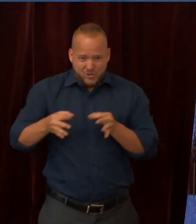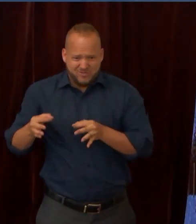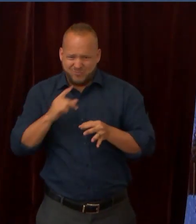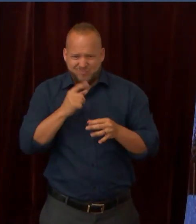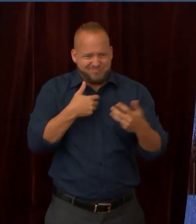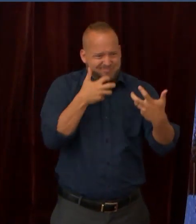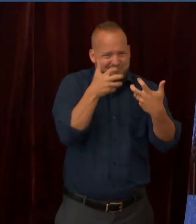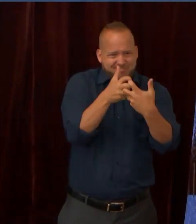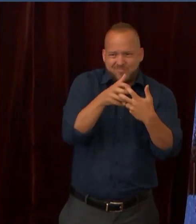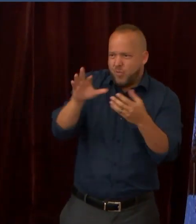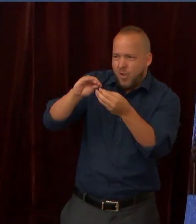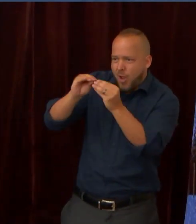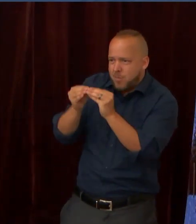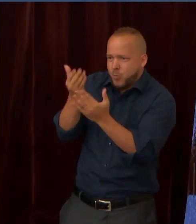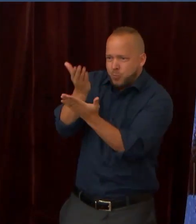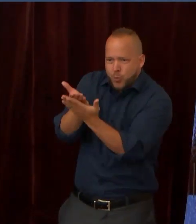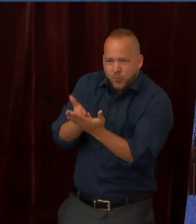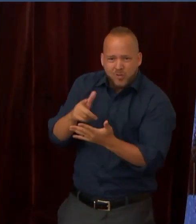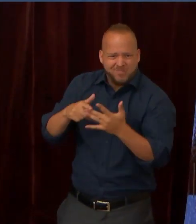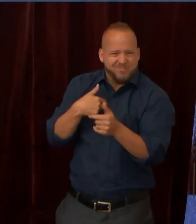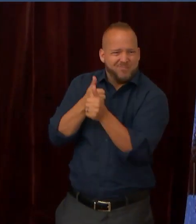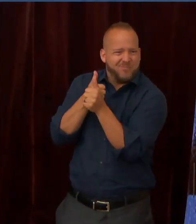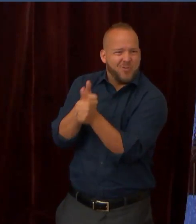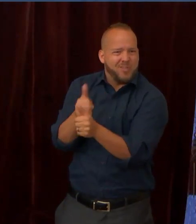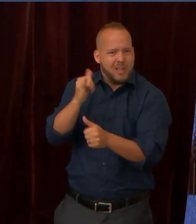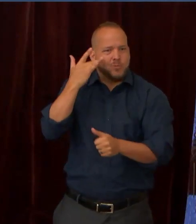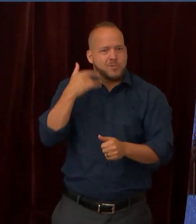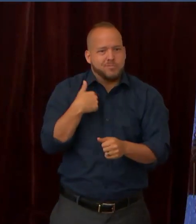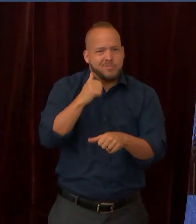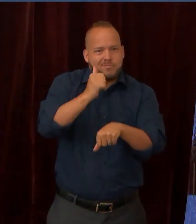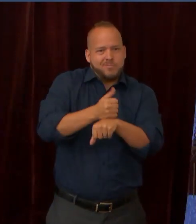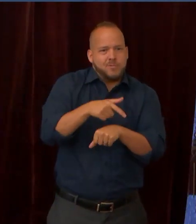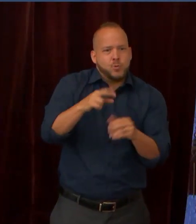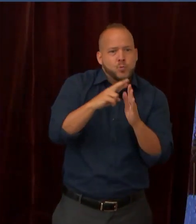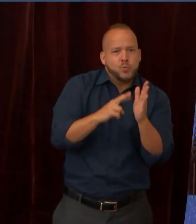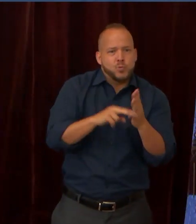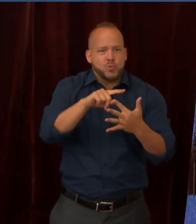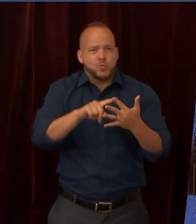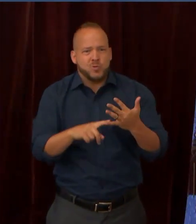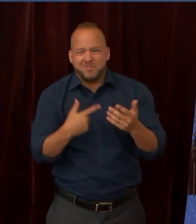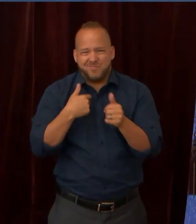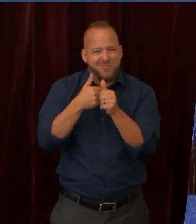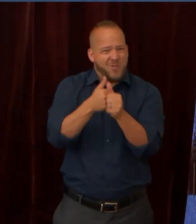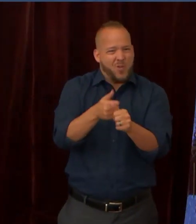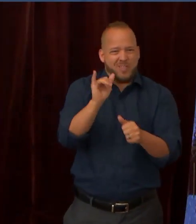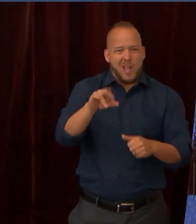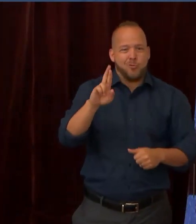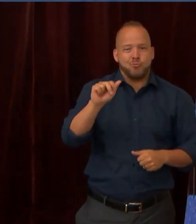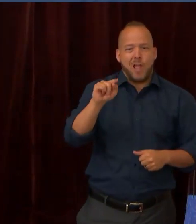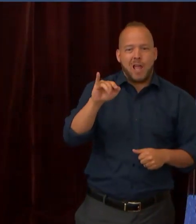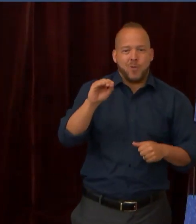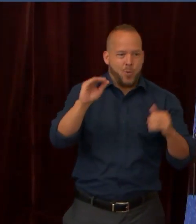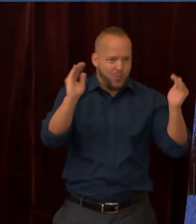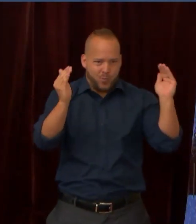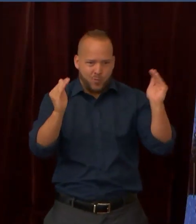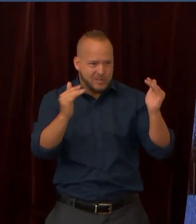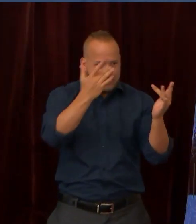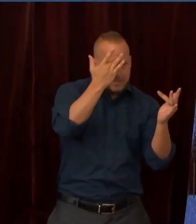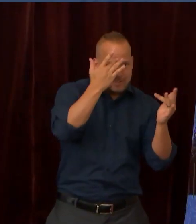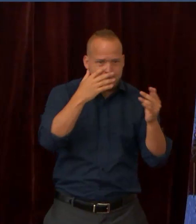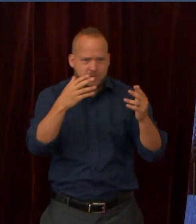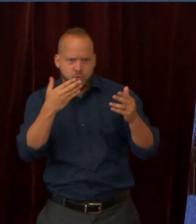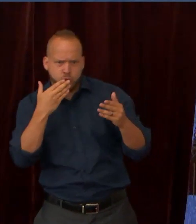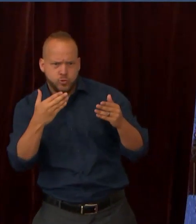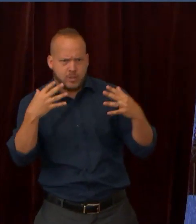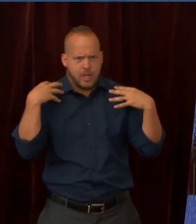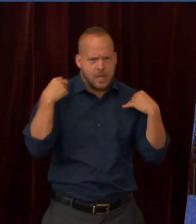Radio. Hi, Governor. A couple of quick questions. One, with the new guidance that you just put out for religious services outdoors for phase